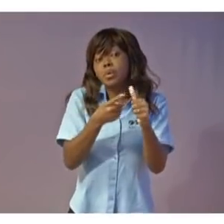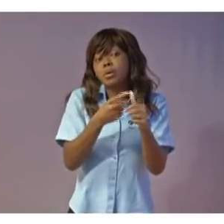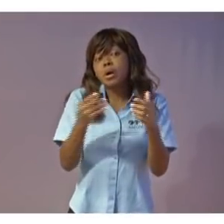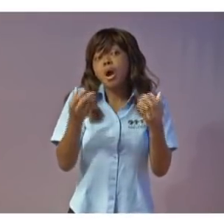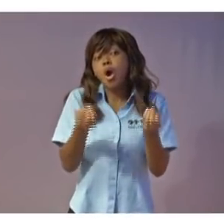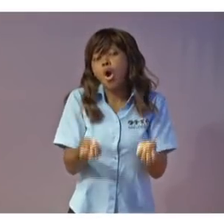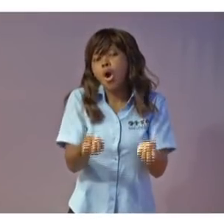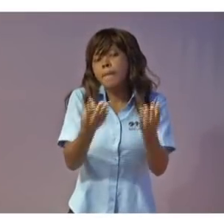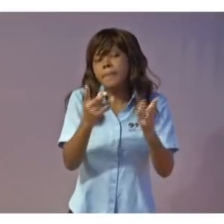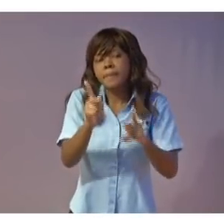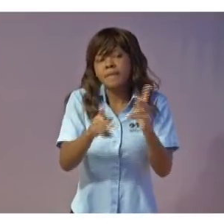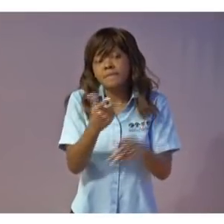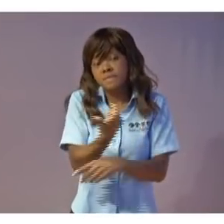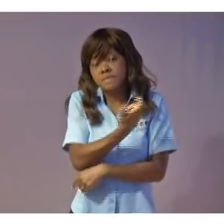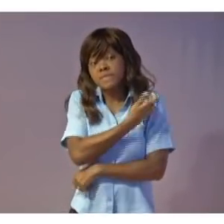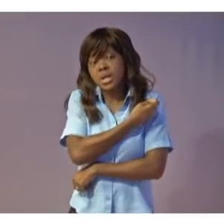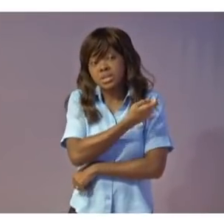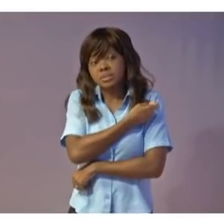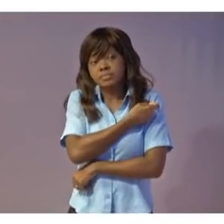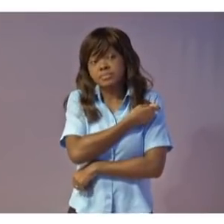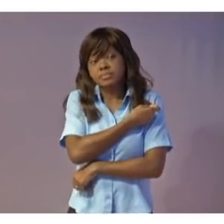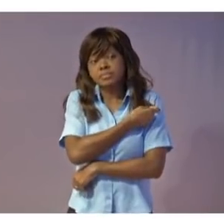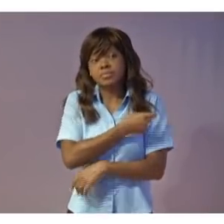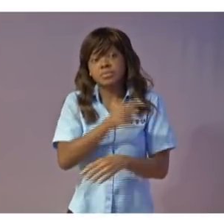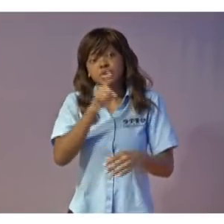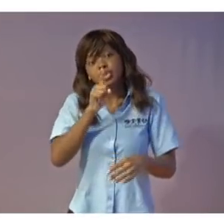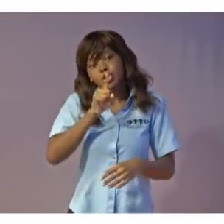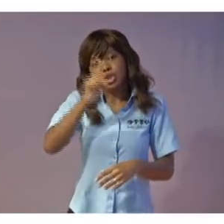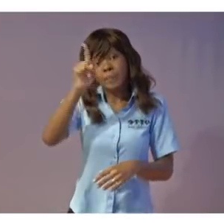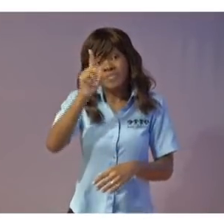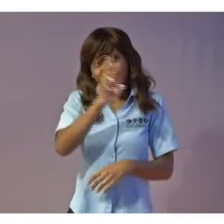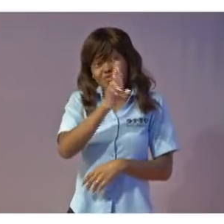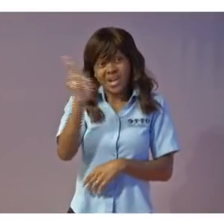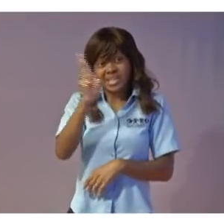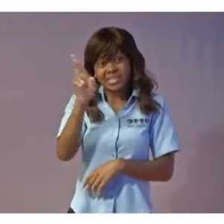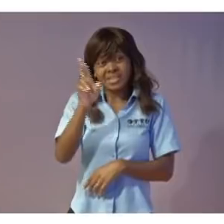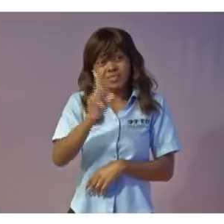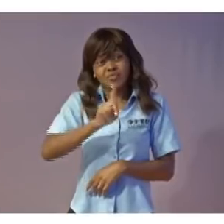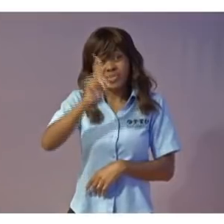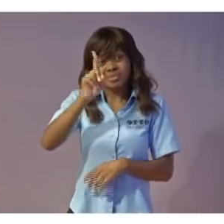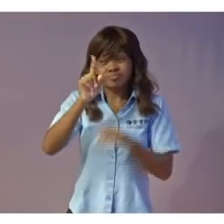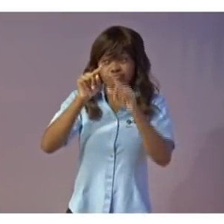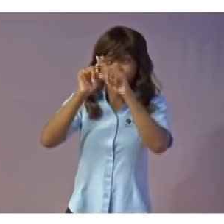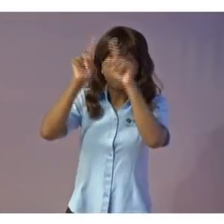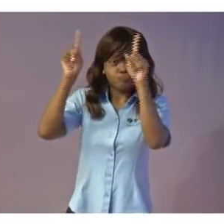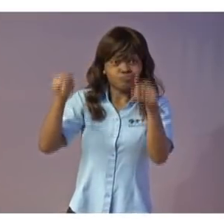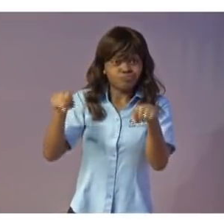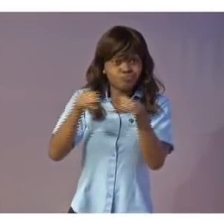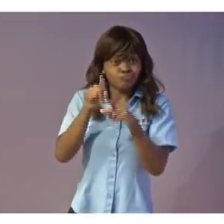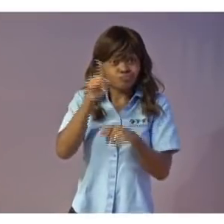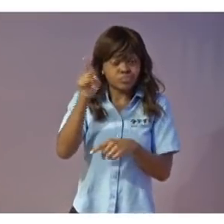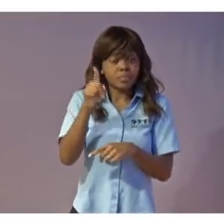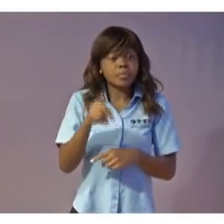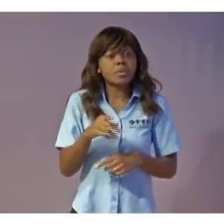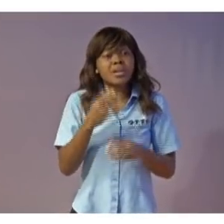top right-hand corner in purple what is our fully vaccinated population, 47.5.